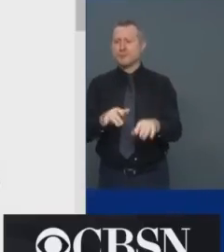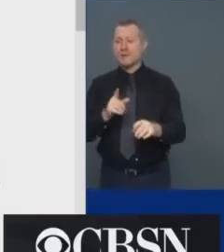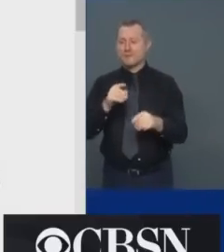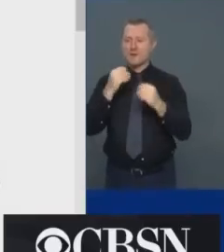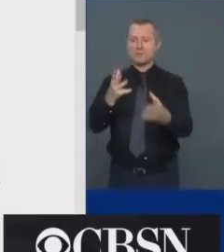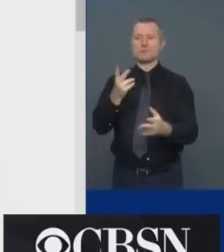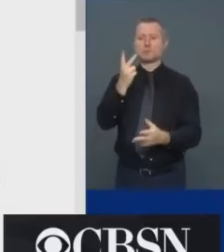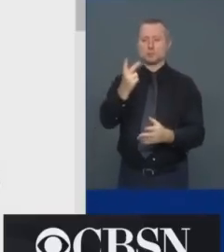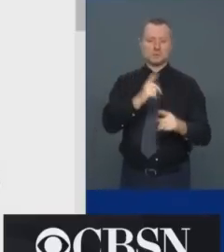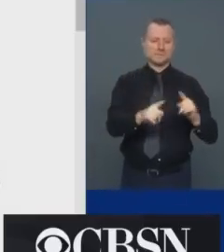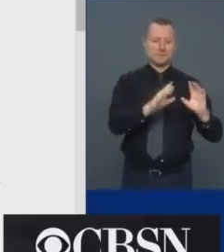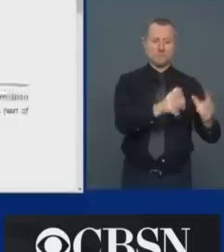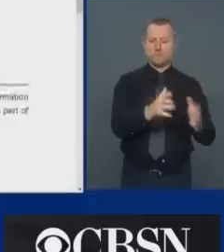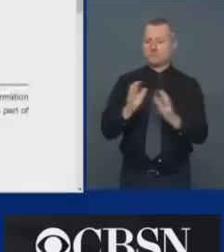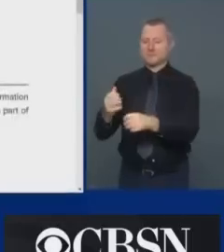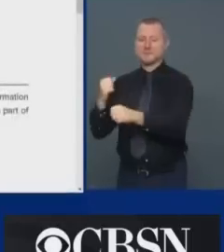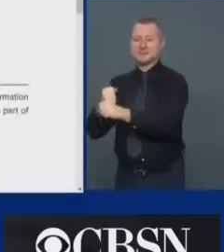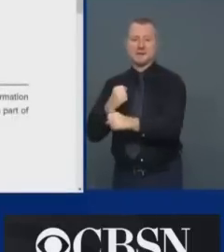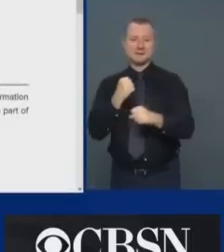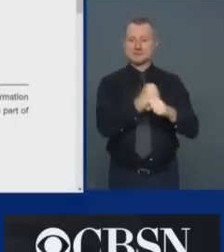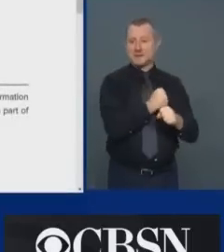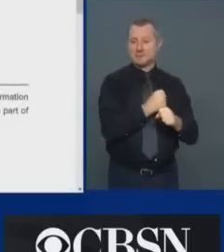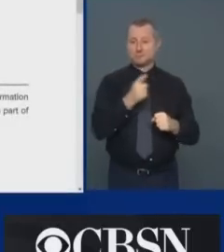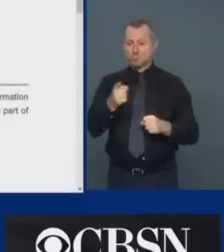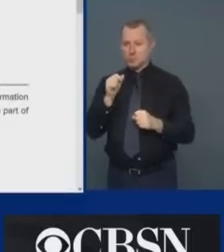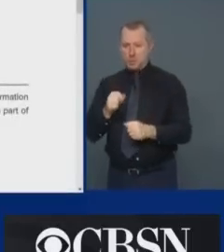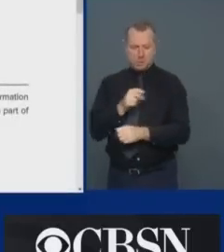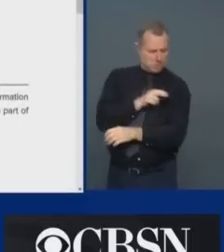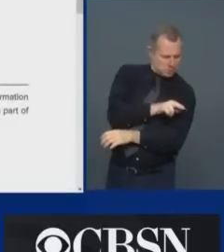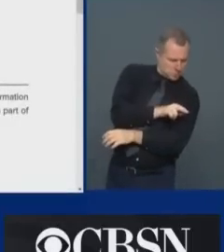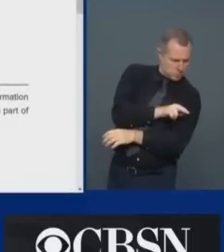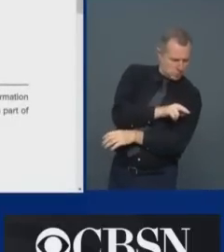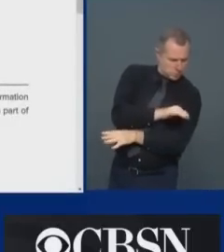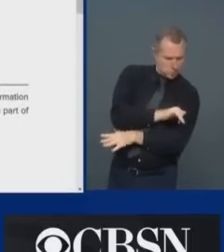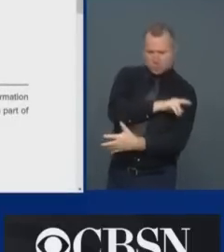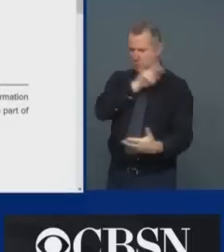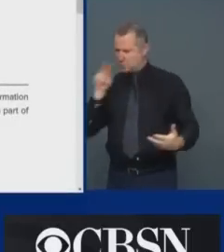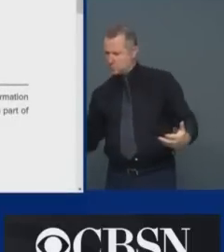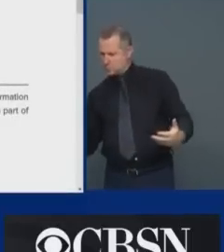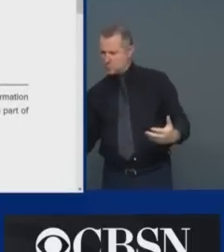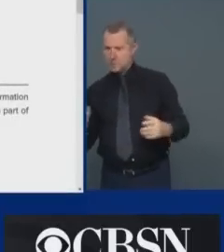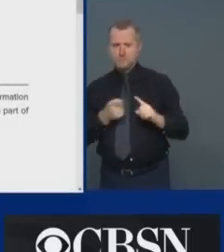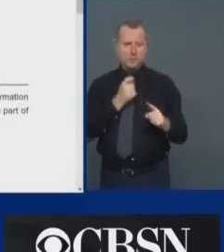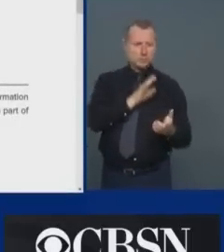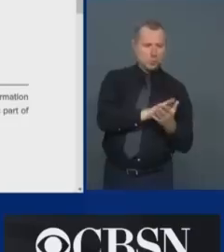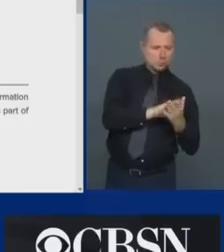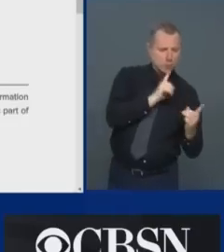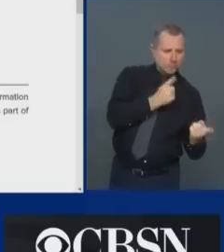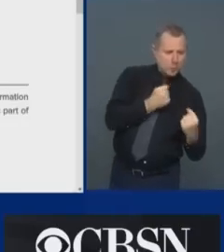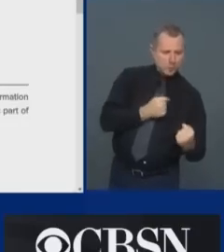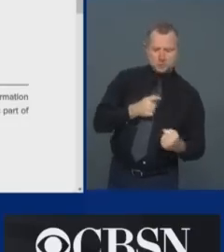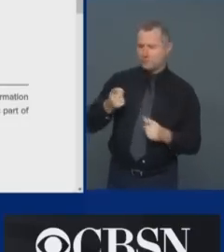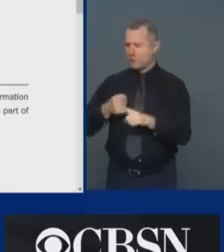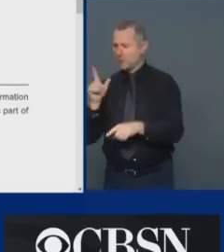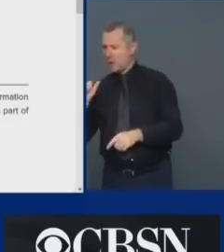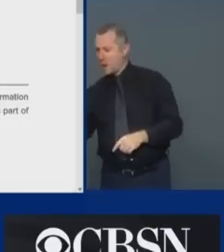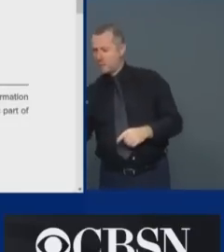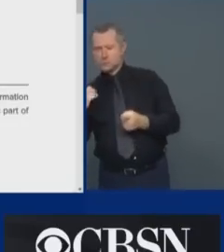data for all New Yorkers to be able to see what are the testing results on the school district and on the school level.